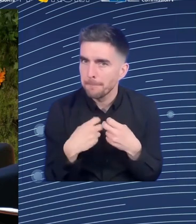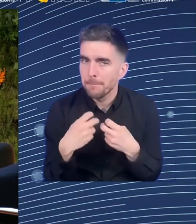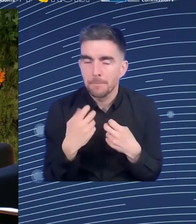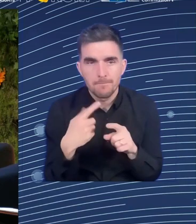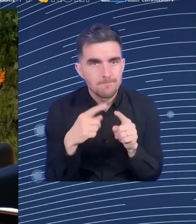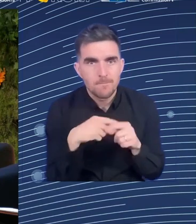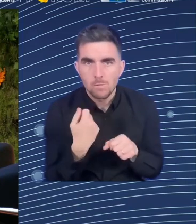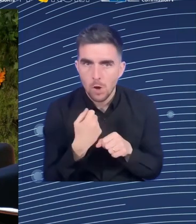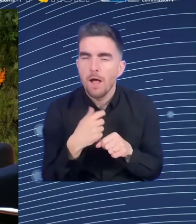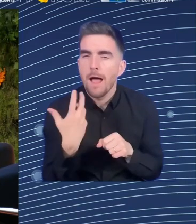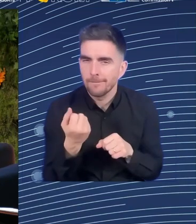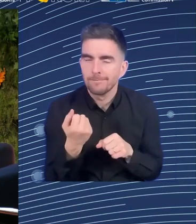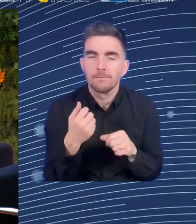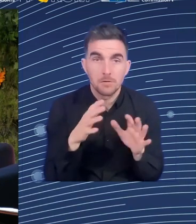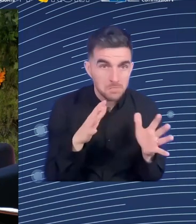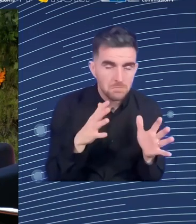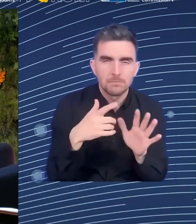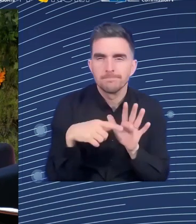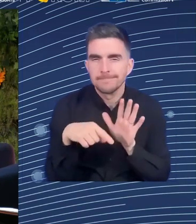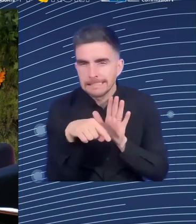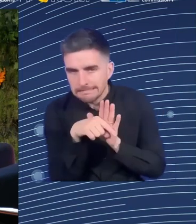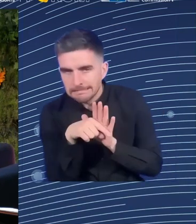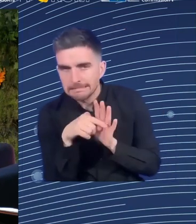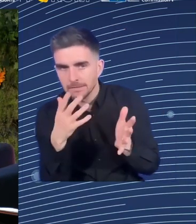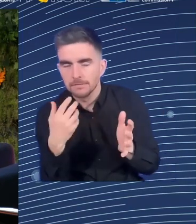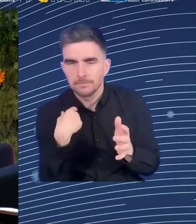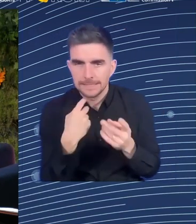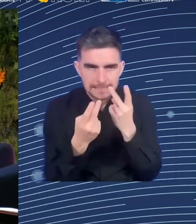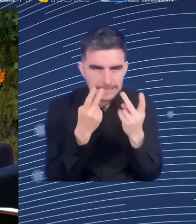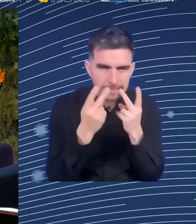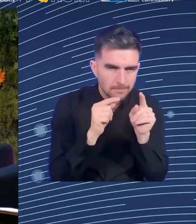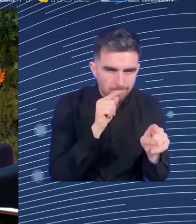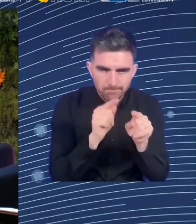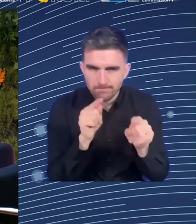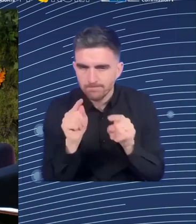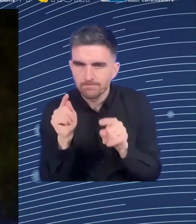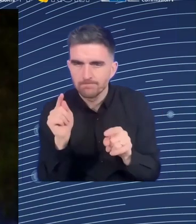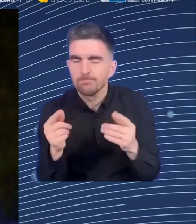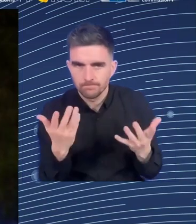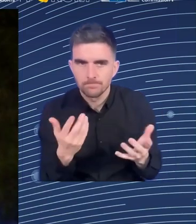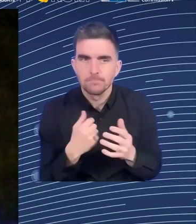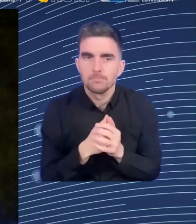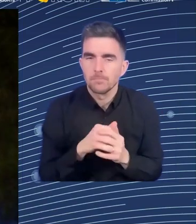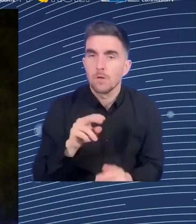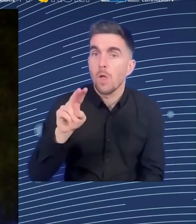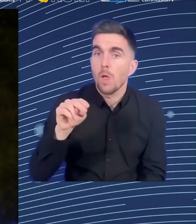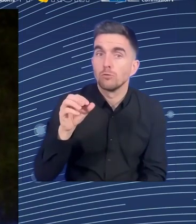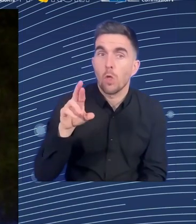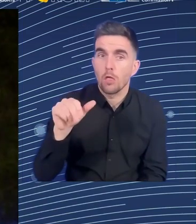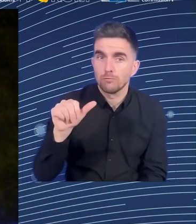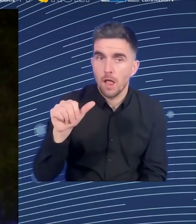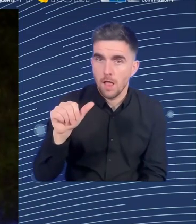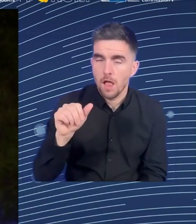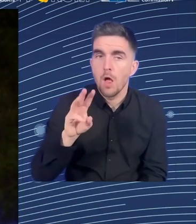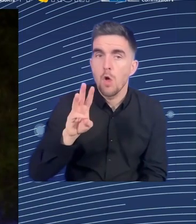you explained that very well, the demand side of job quality. If we look at the resources